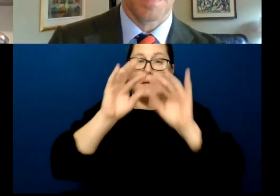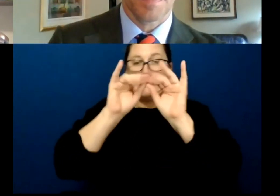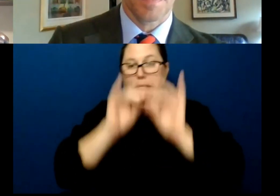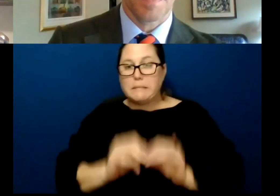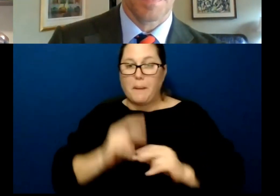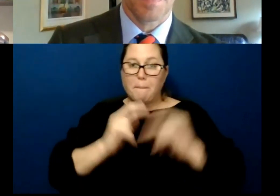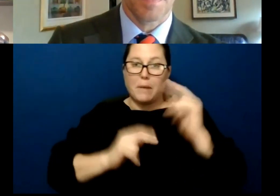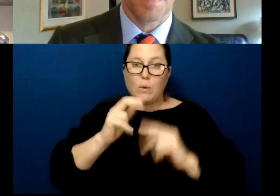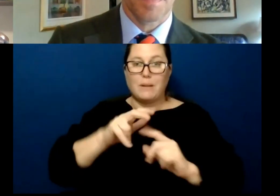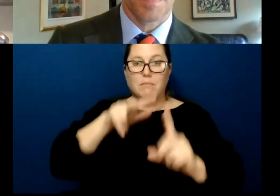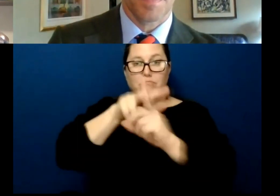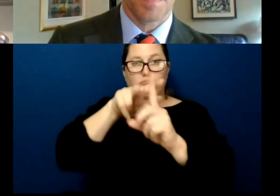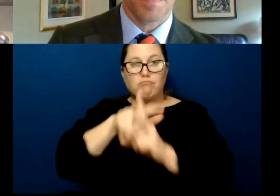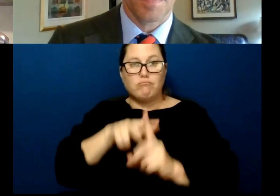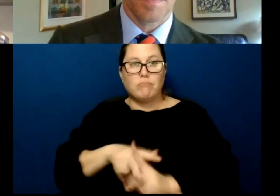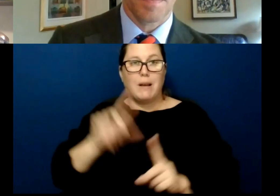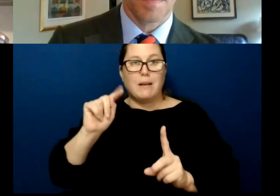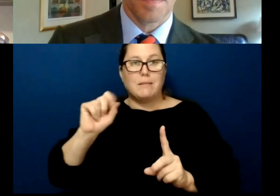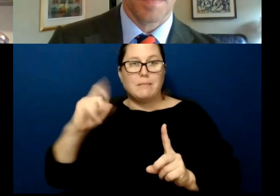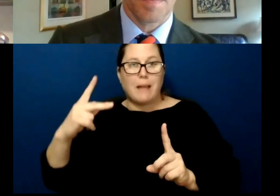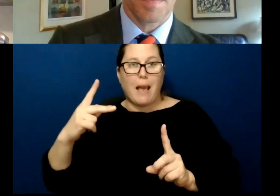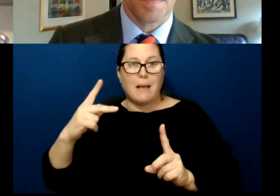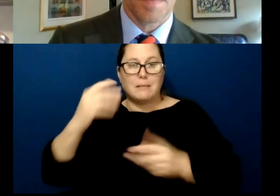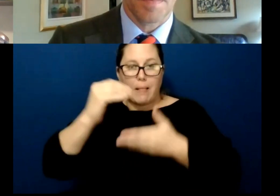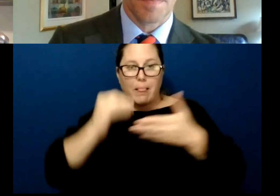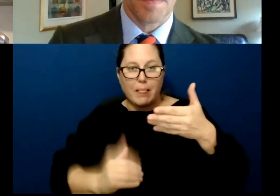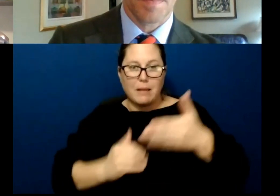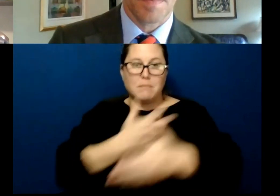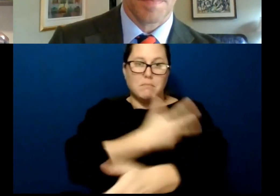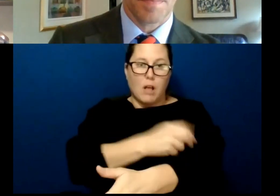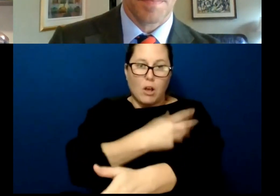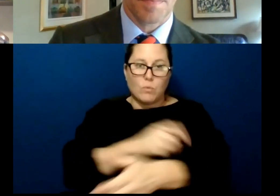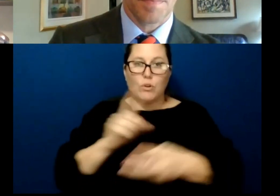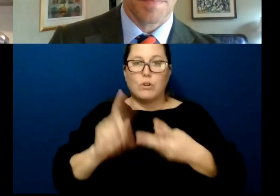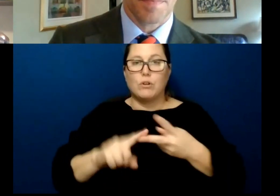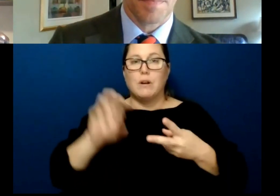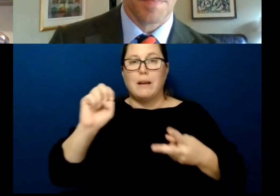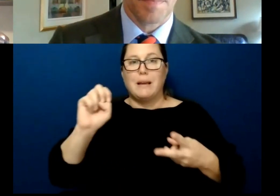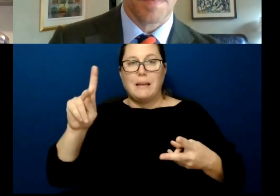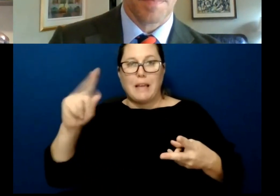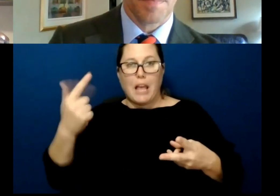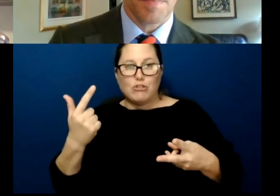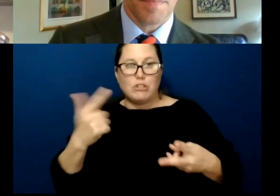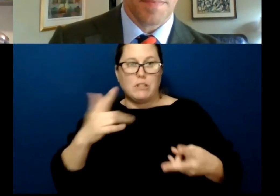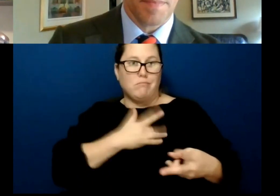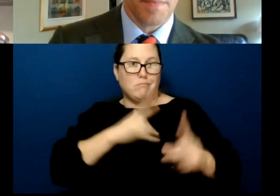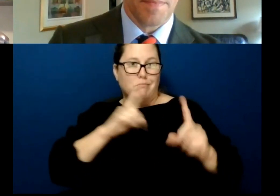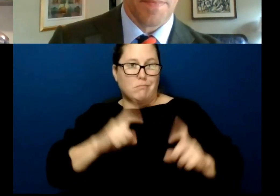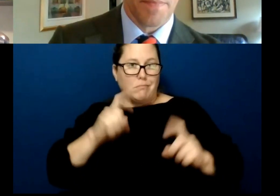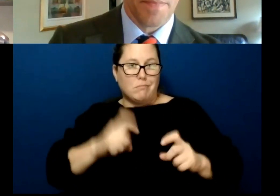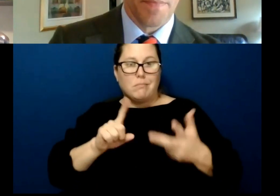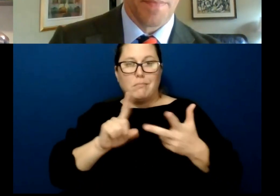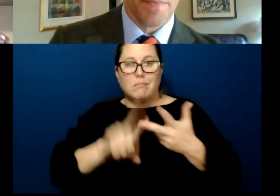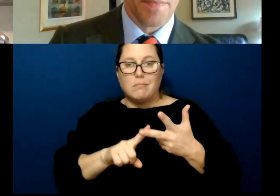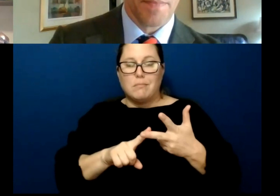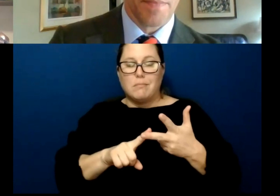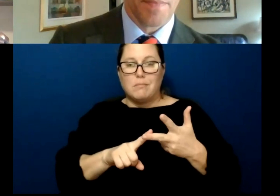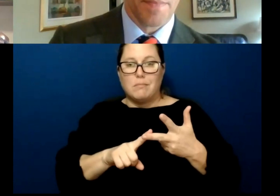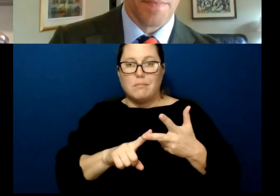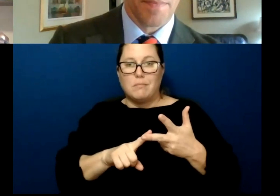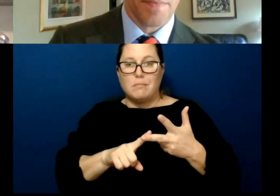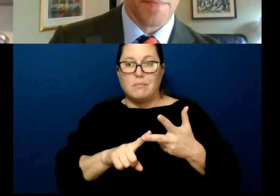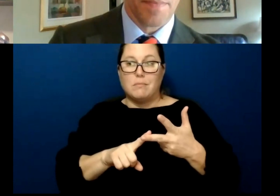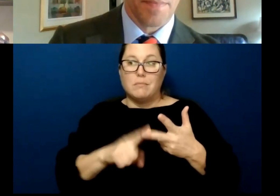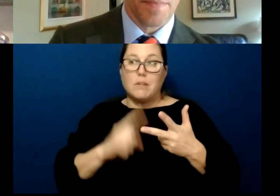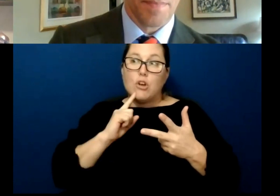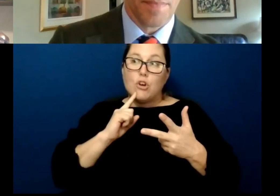of things that need to be done for people, drawing blood work, EKGs, getting them to and from CAT scan, titrating critical